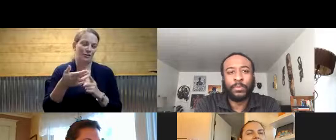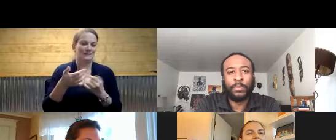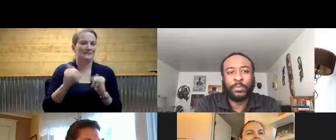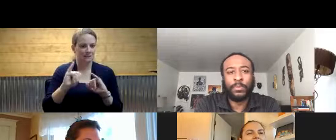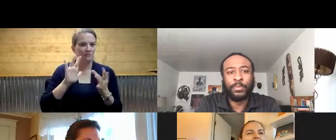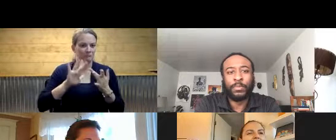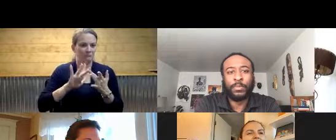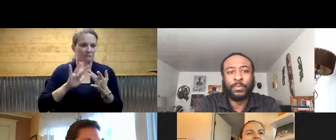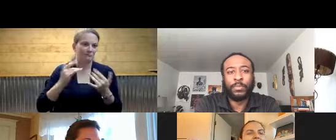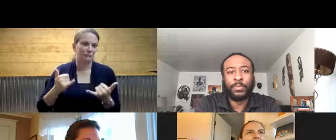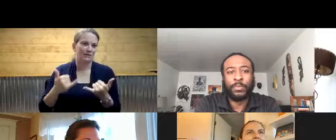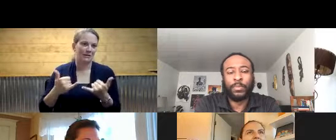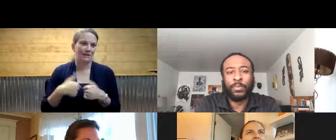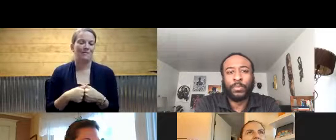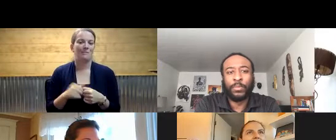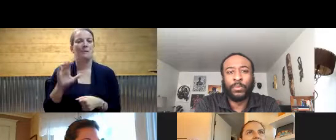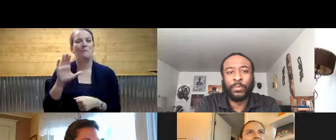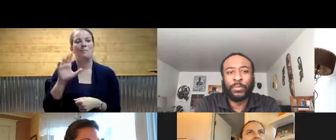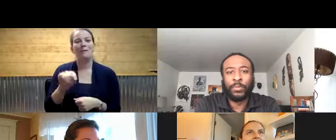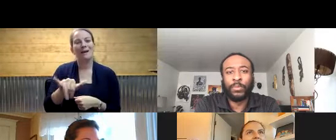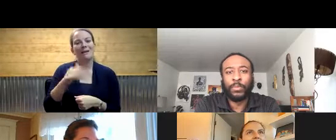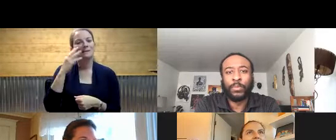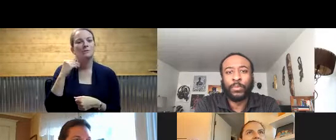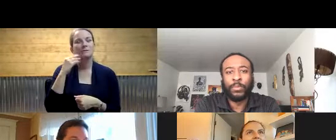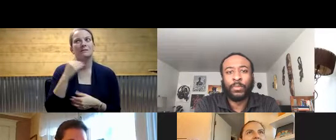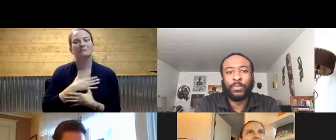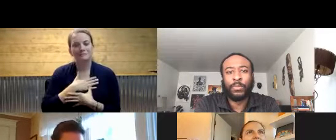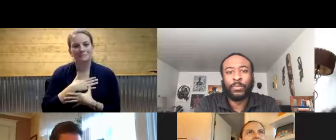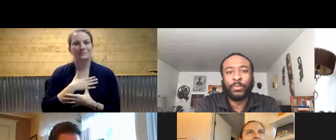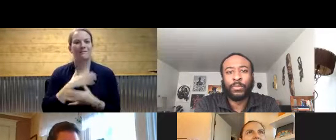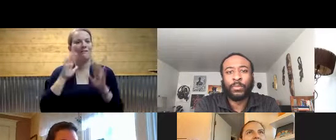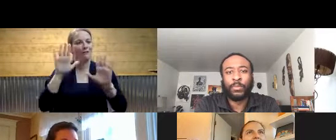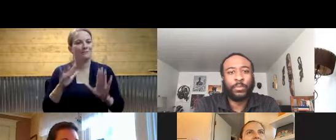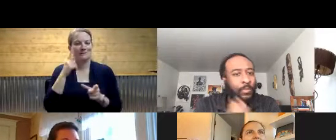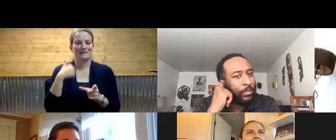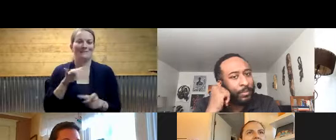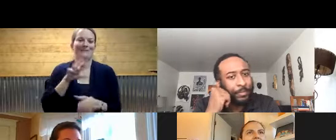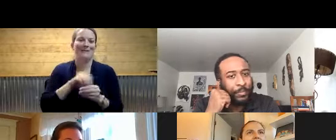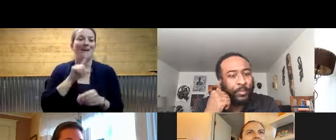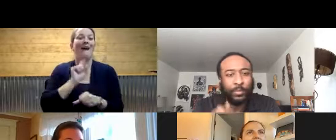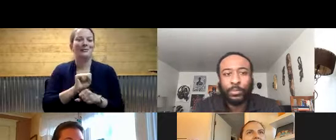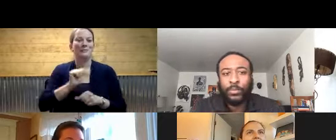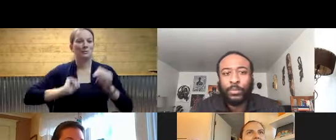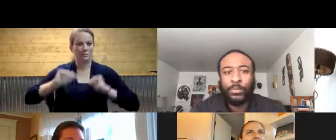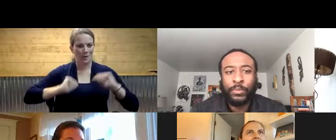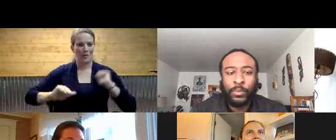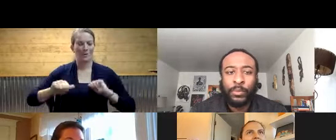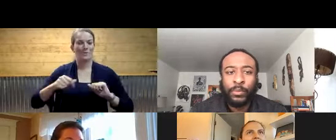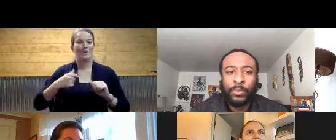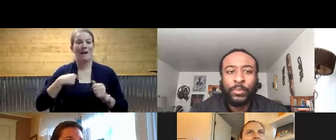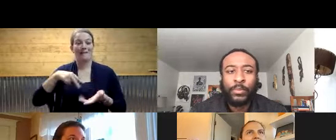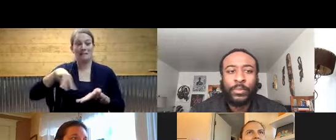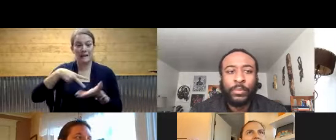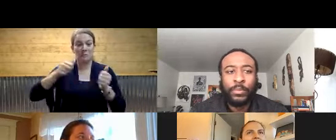And but it's just that that experience was awesome because I got to participate in an actual show. So I actually performed with them